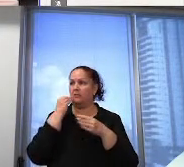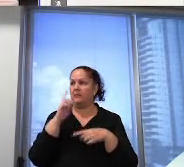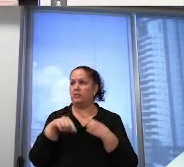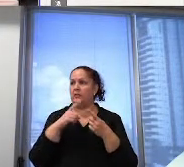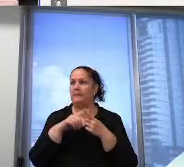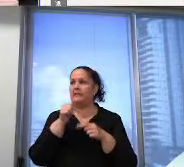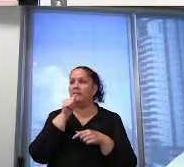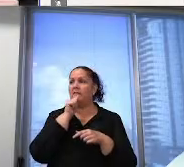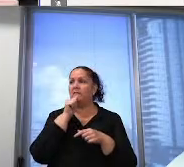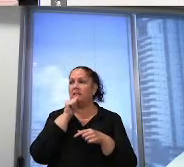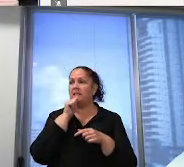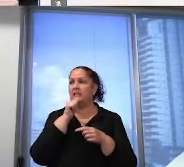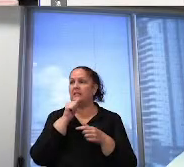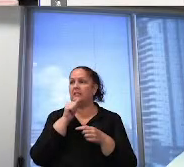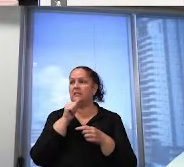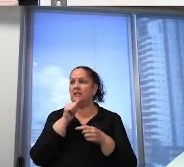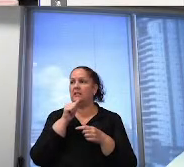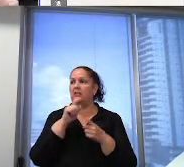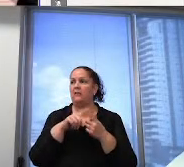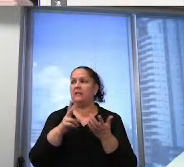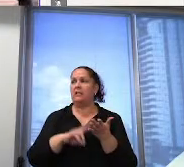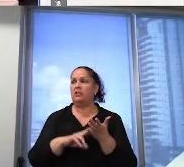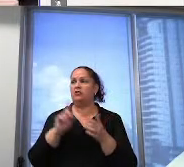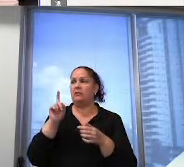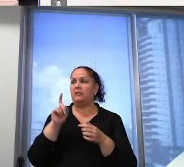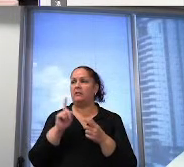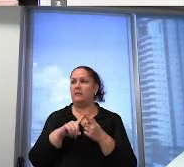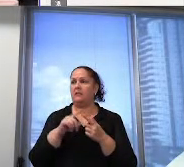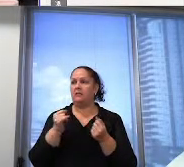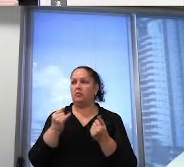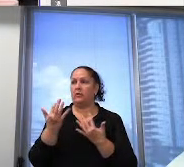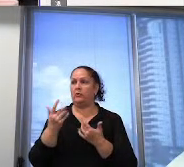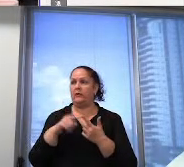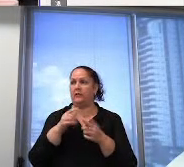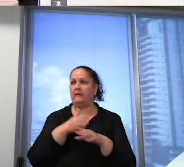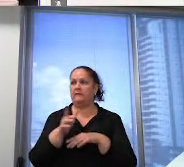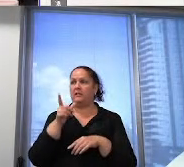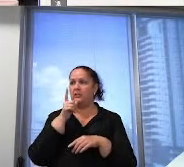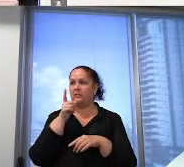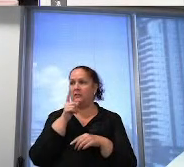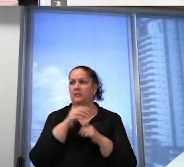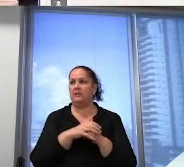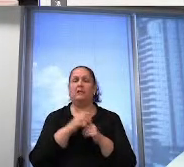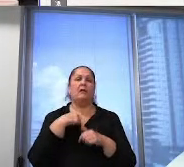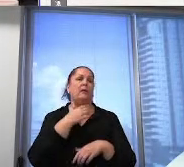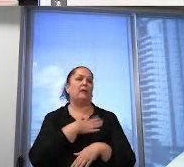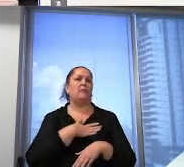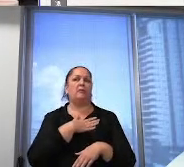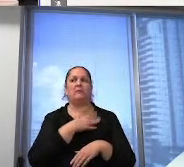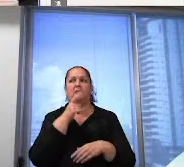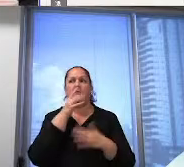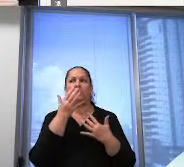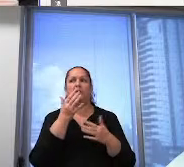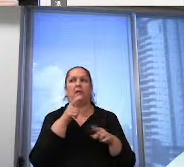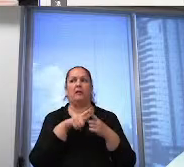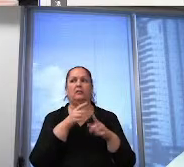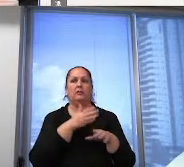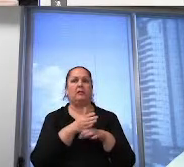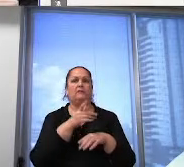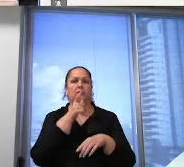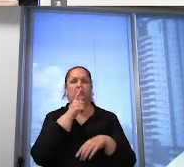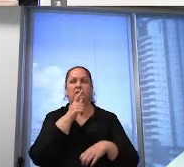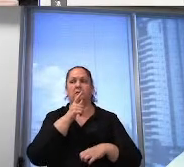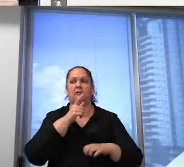any information about the confidentiality treatment of the contracts? Or would you like to wait till after lunch? Yeah, it would be appreciated if